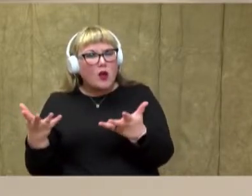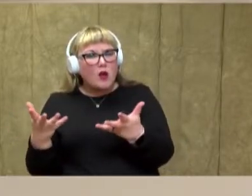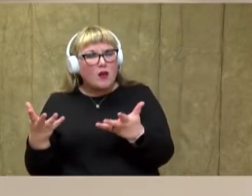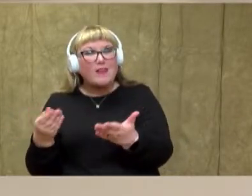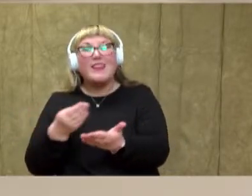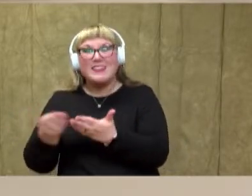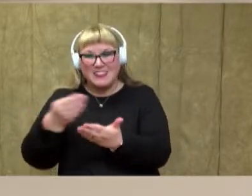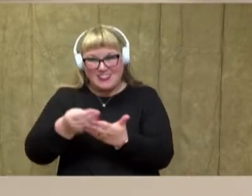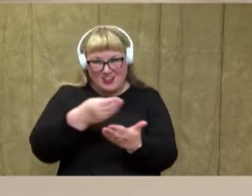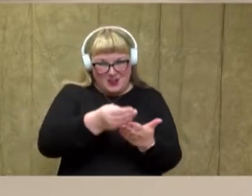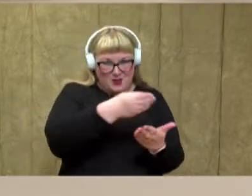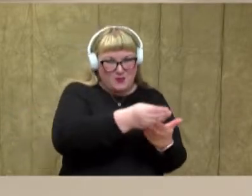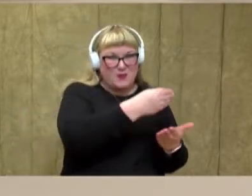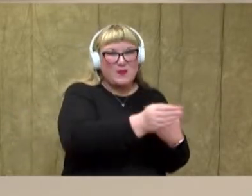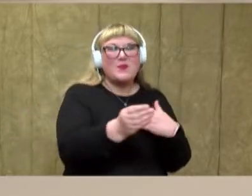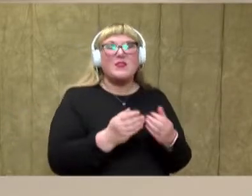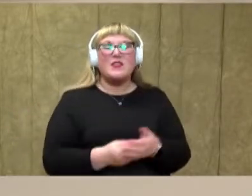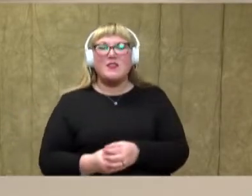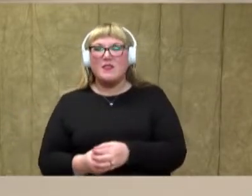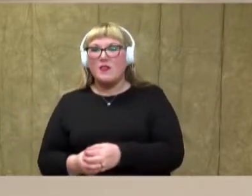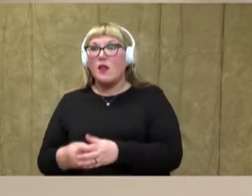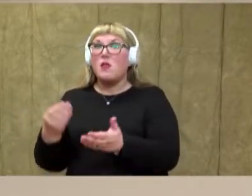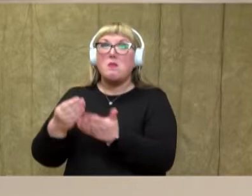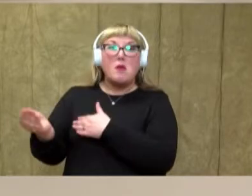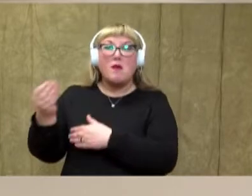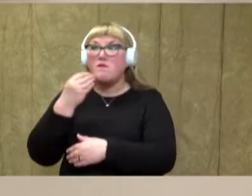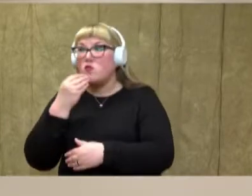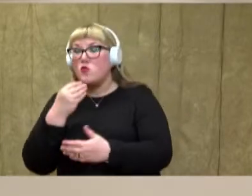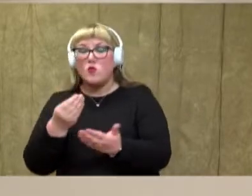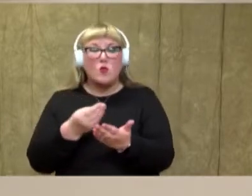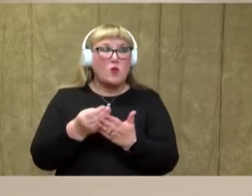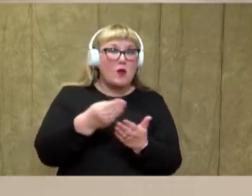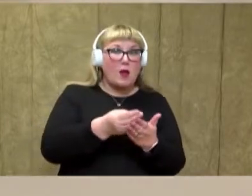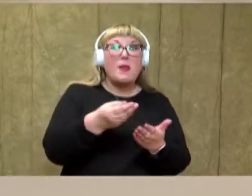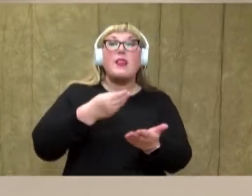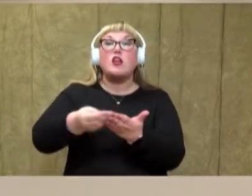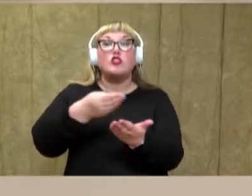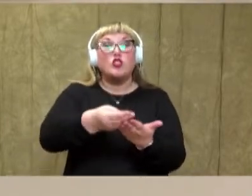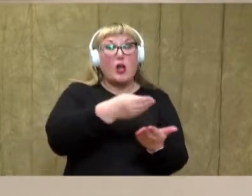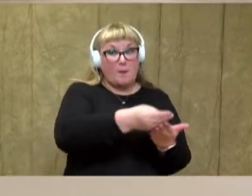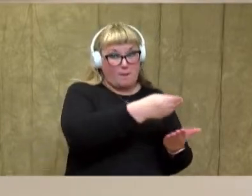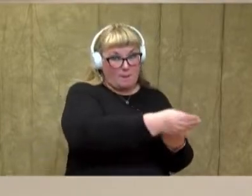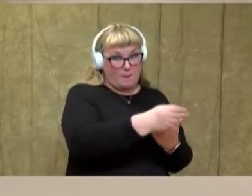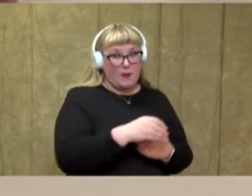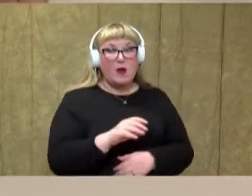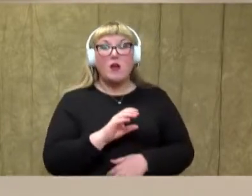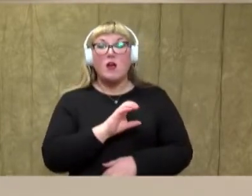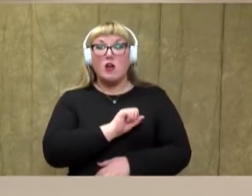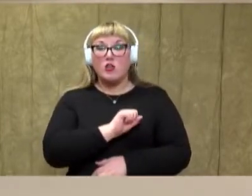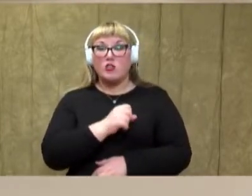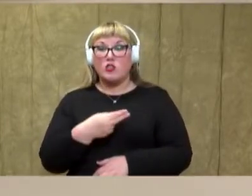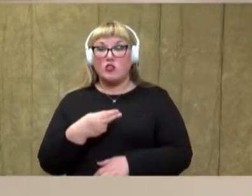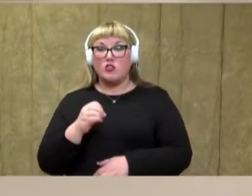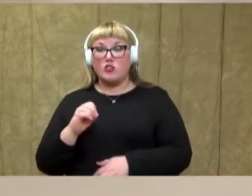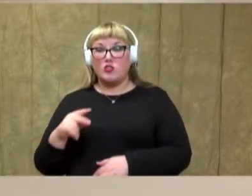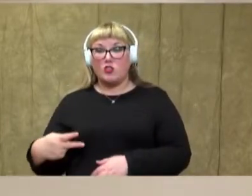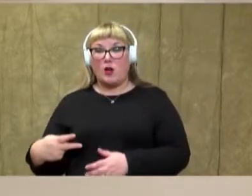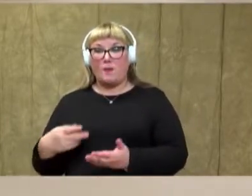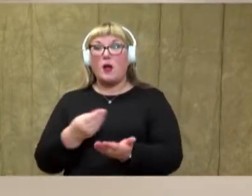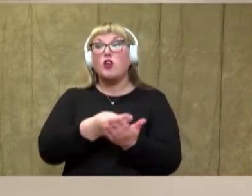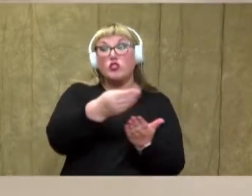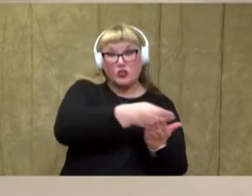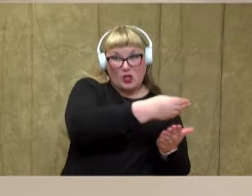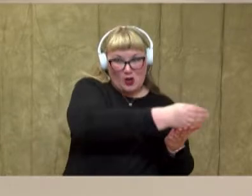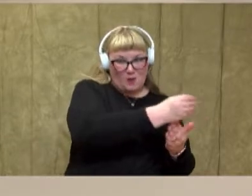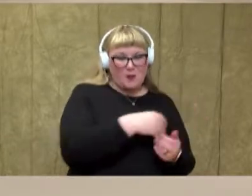They buy, yes, they buy groceries, they buy food, but then they also shop. Shop. When mom gets that cart